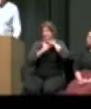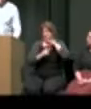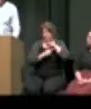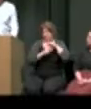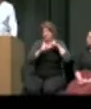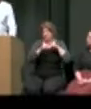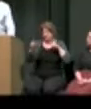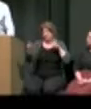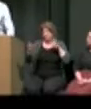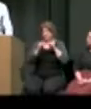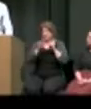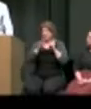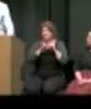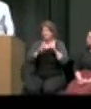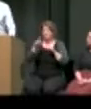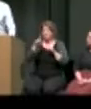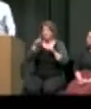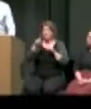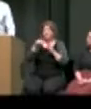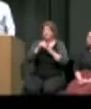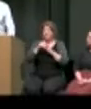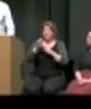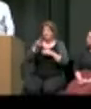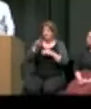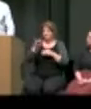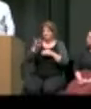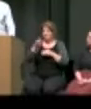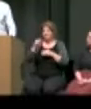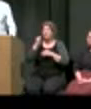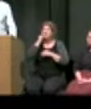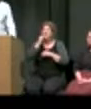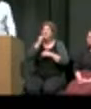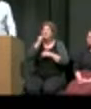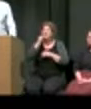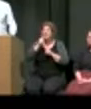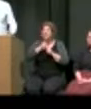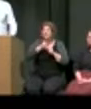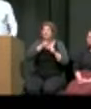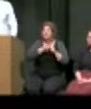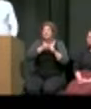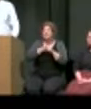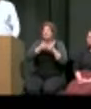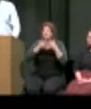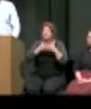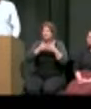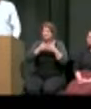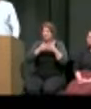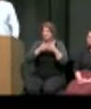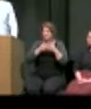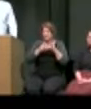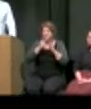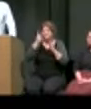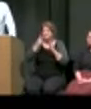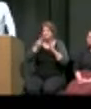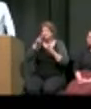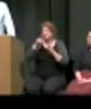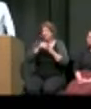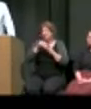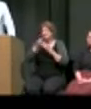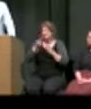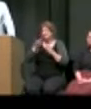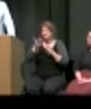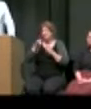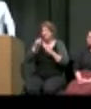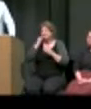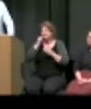to about 1,000 cubic yards every day with each machine. So 2,000 cubic yards per day,